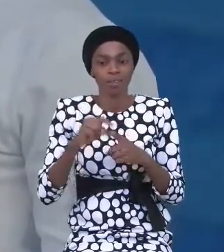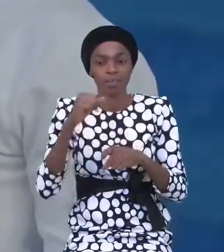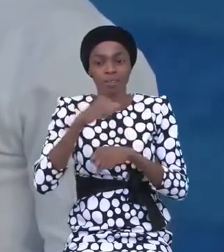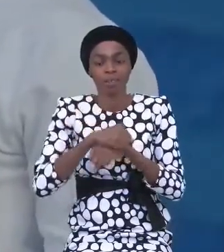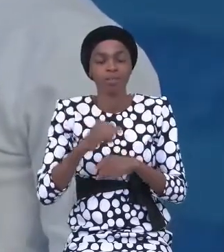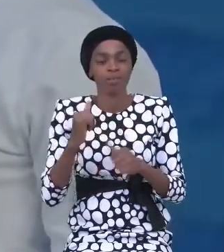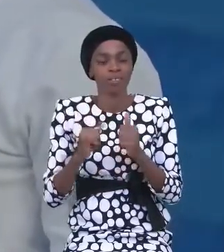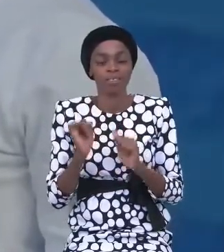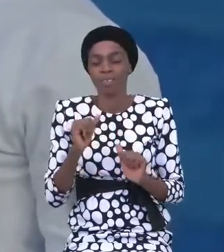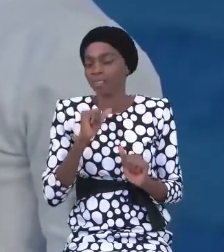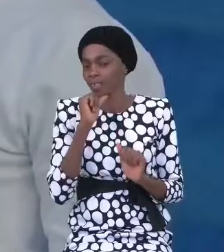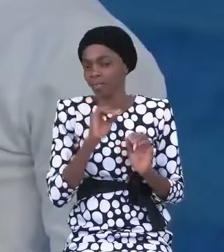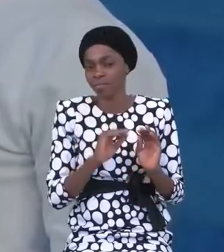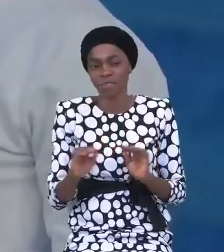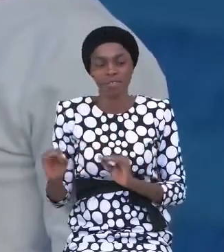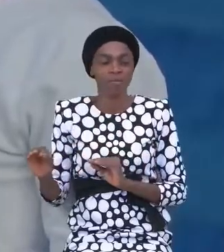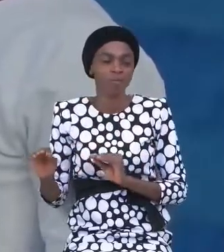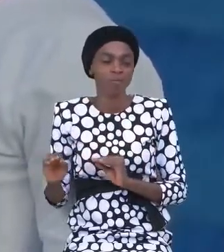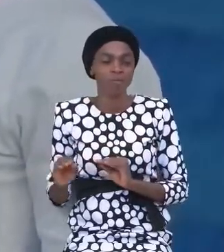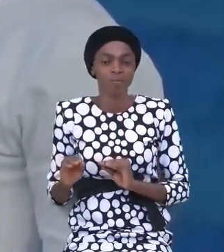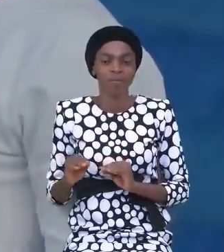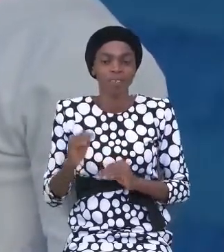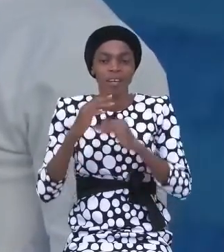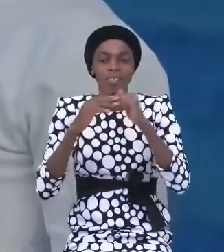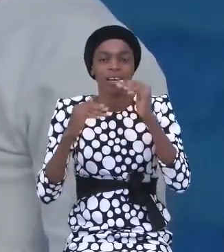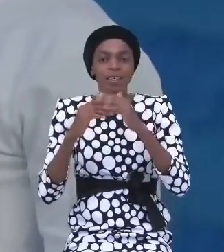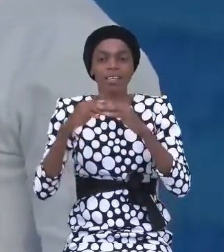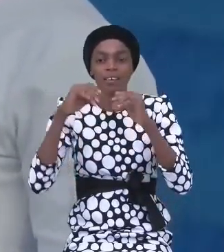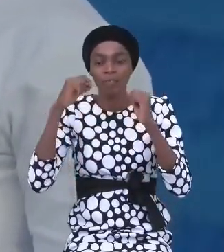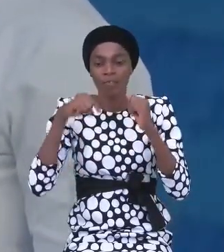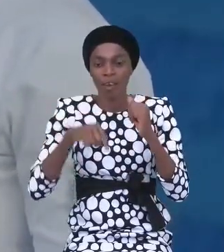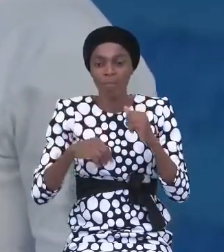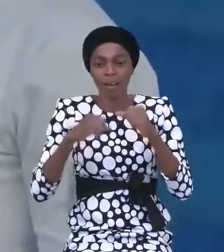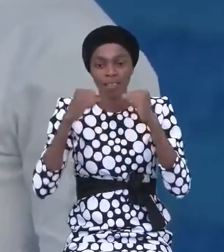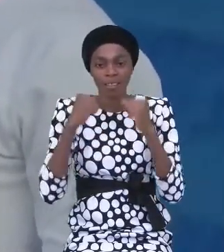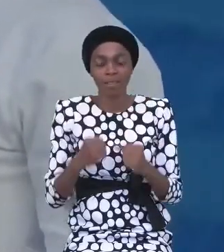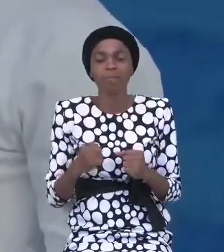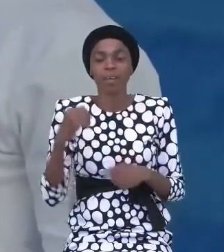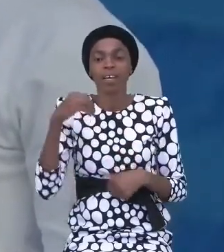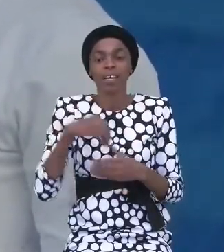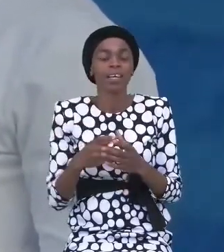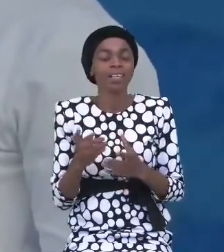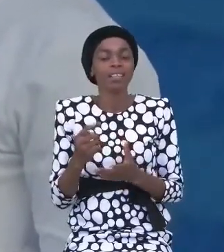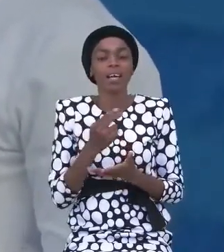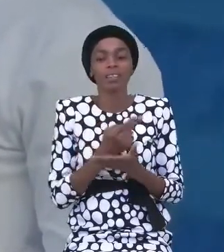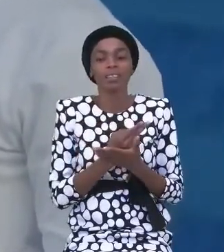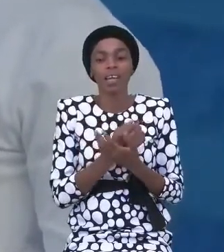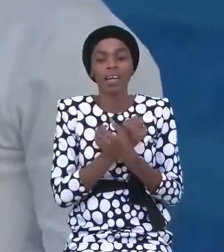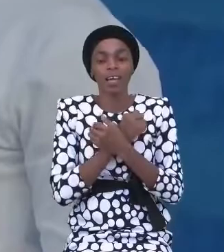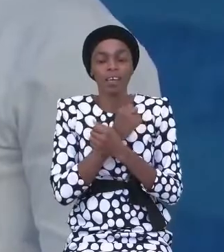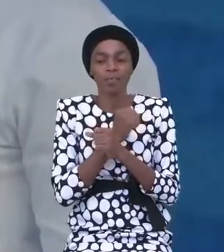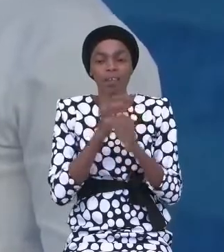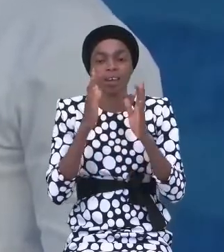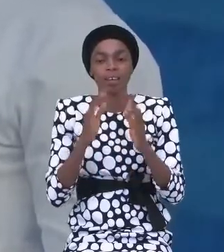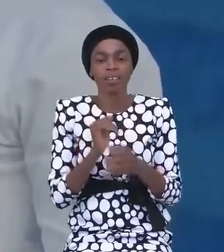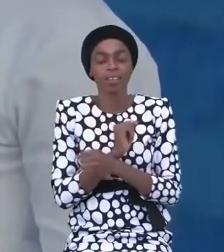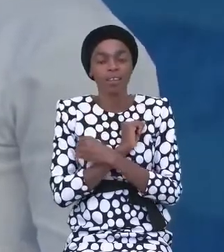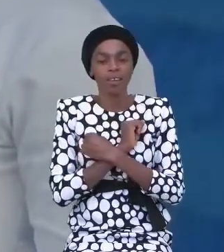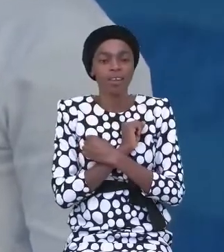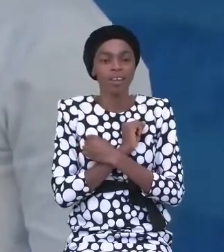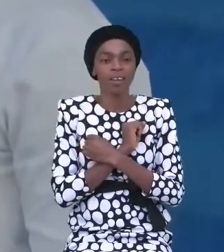which cannot move, grounded firm and deep in the